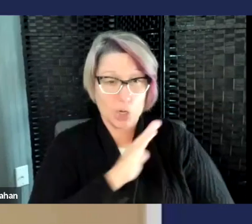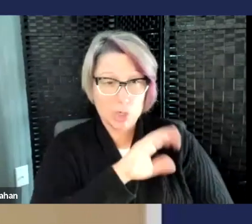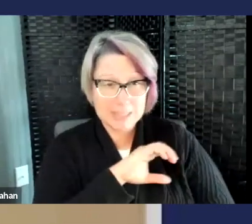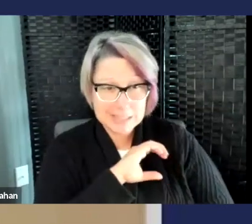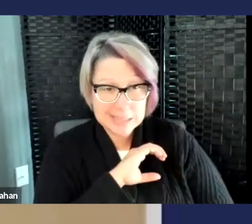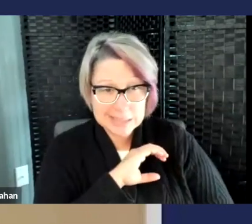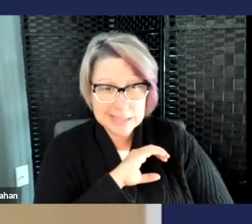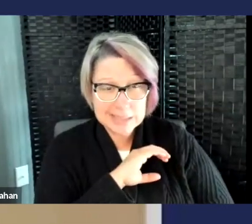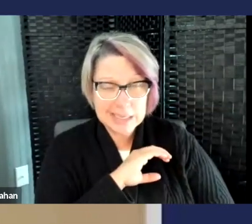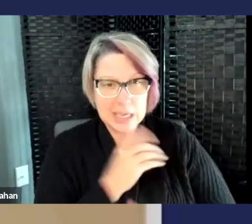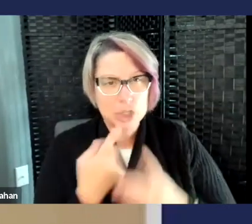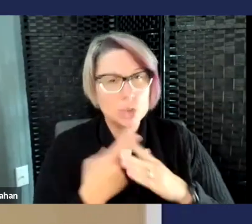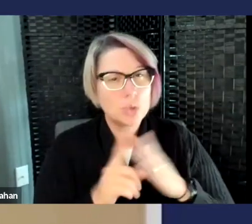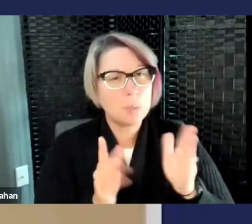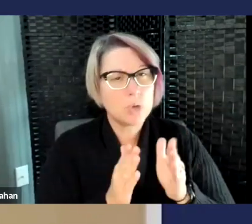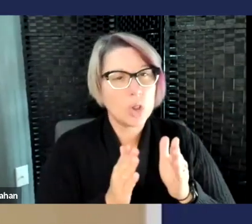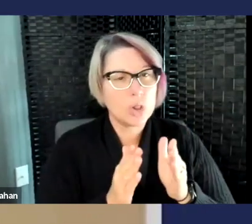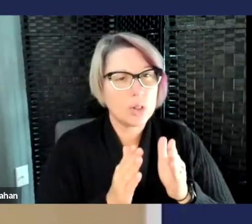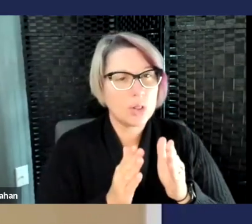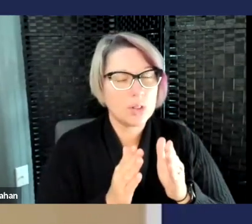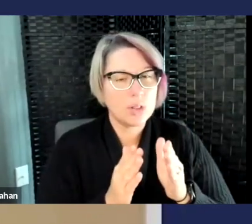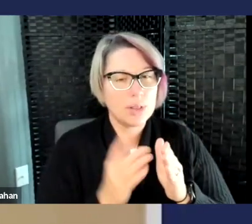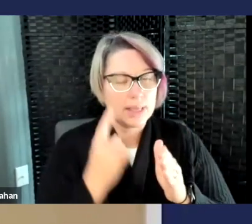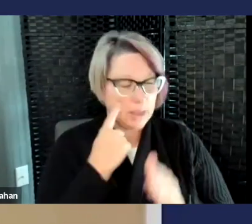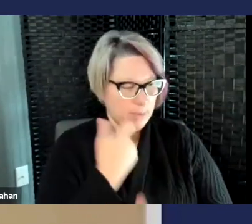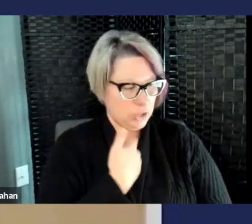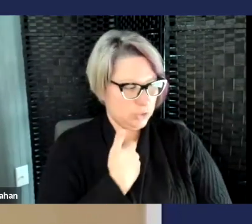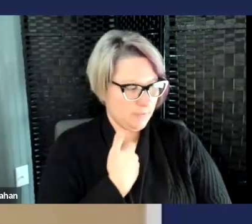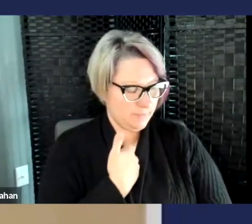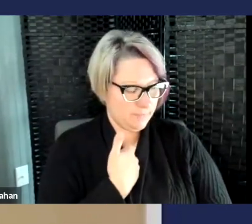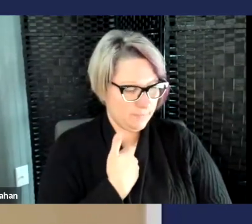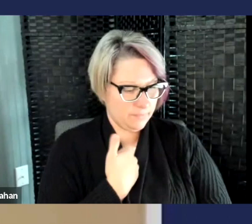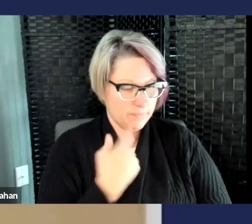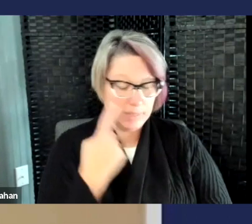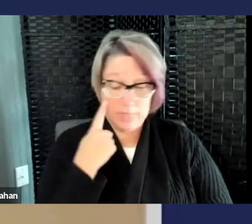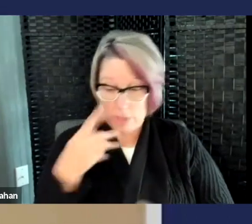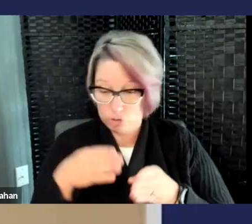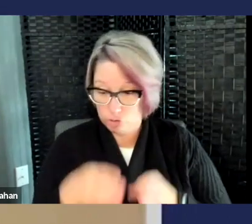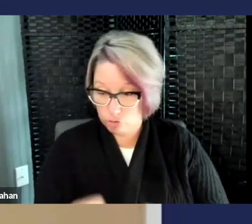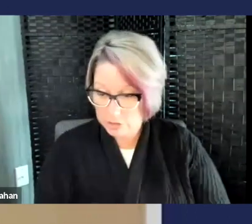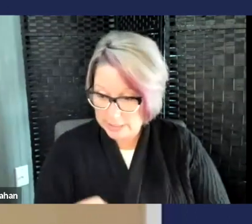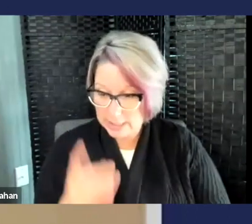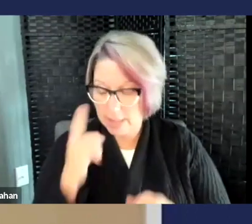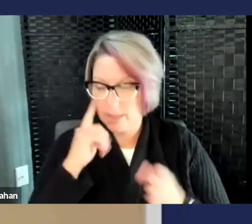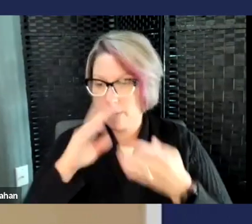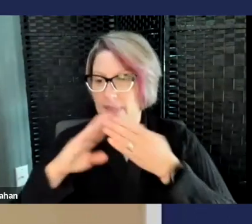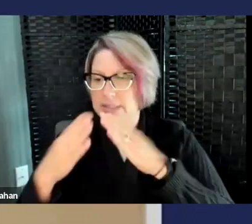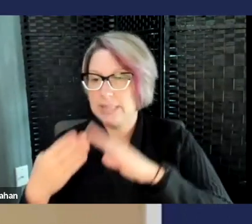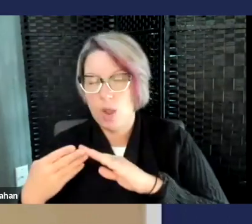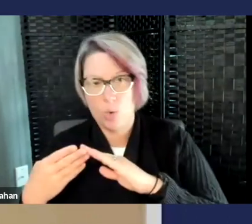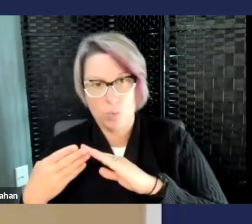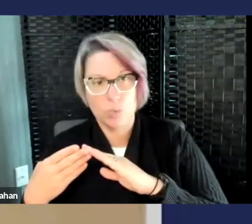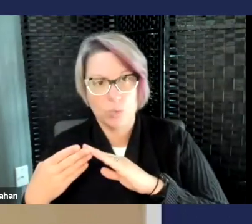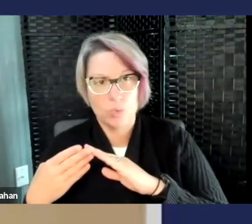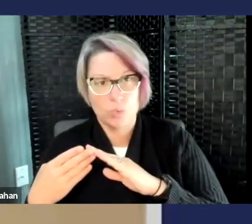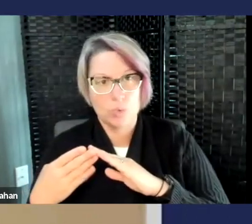is you start small. You think about yourself, you think about the street you live on, you think about your town, right? That's what building